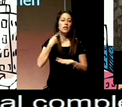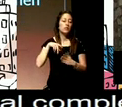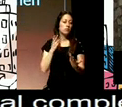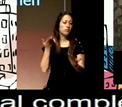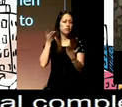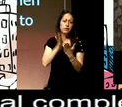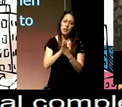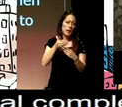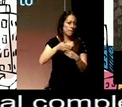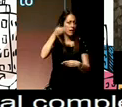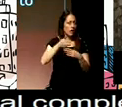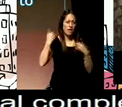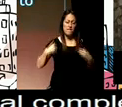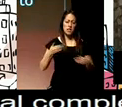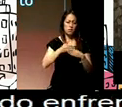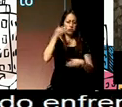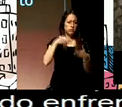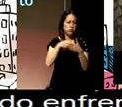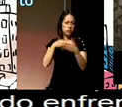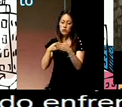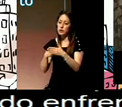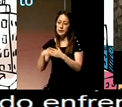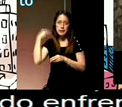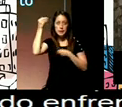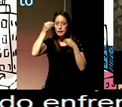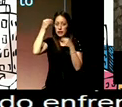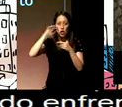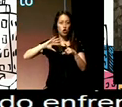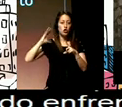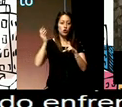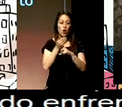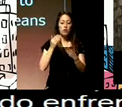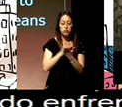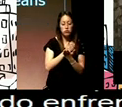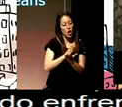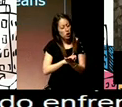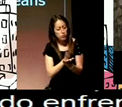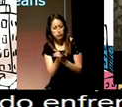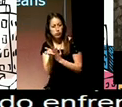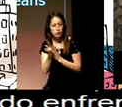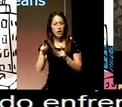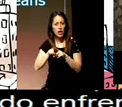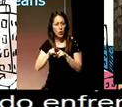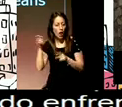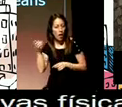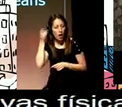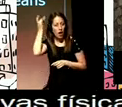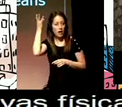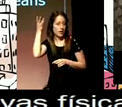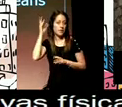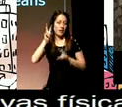creative solutions and means of transport that enable users to easily move.